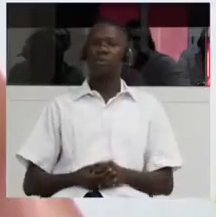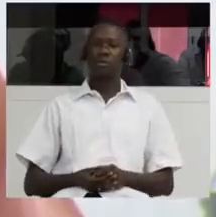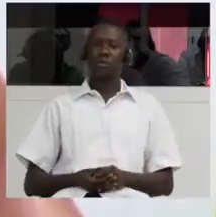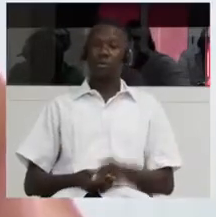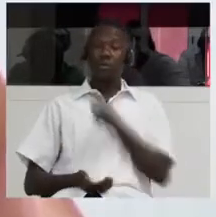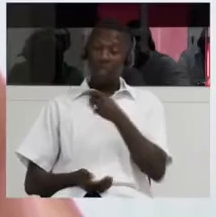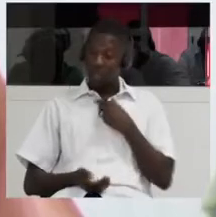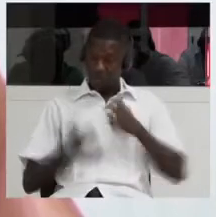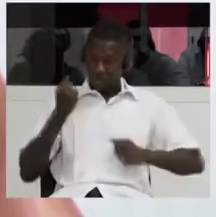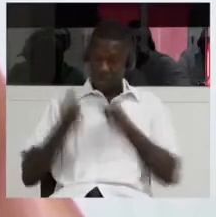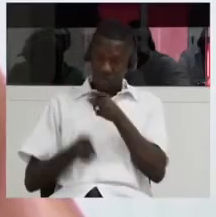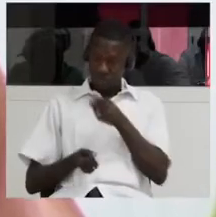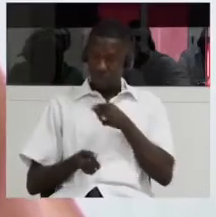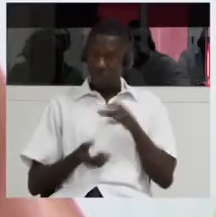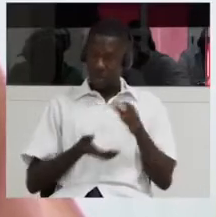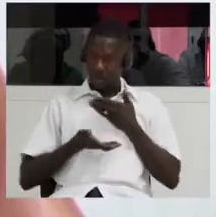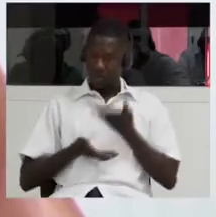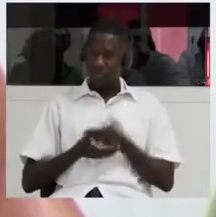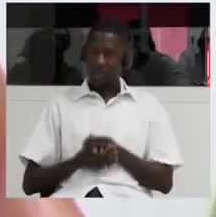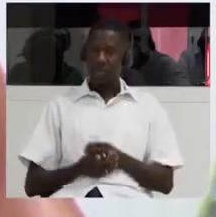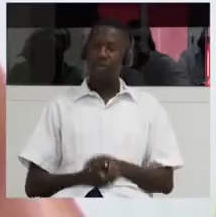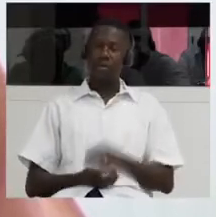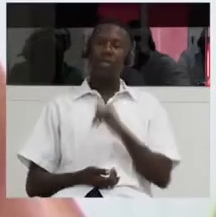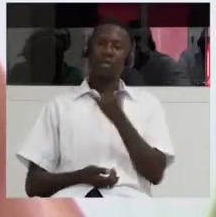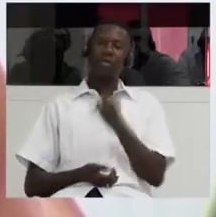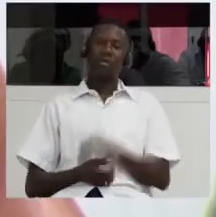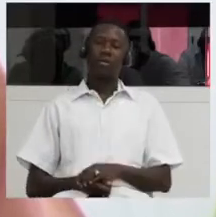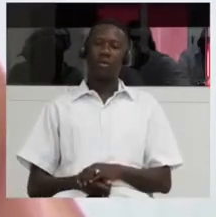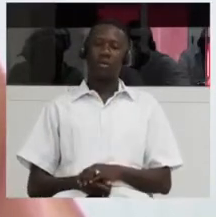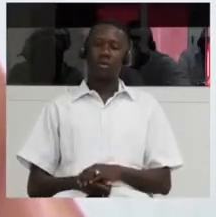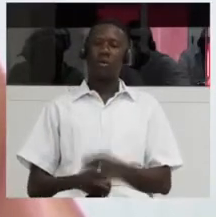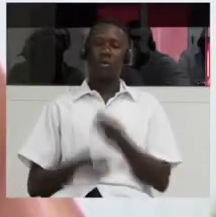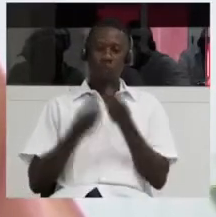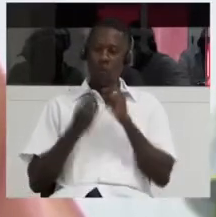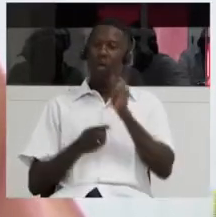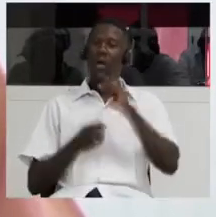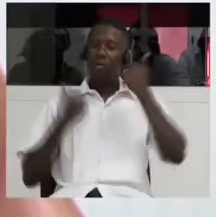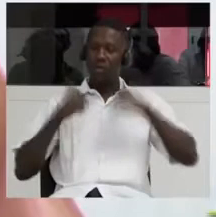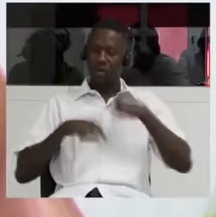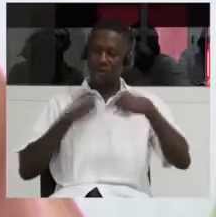took. Yes. All right. And tell us what happened after that. What happened after that,